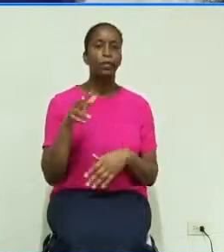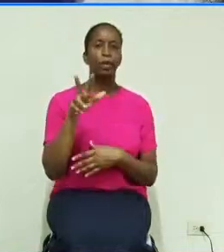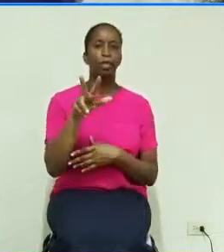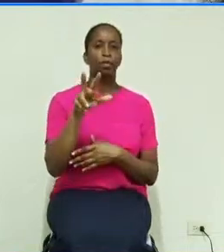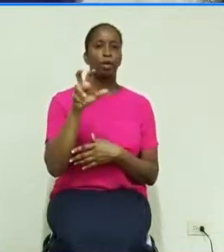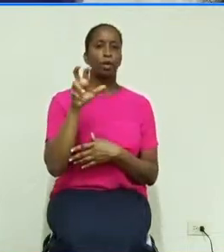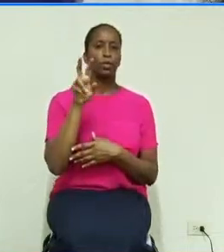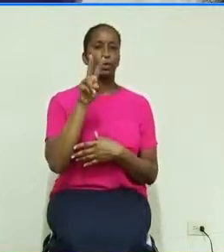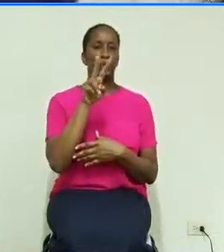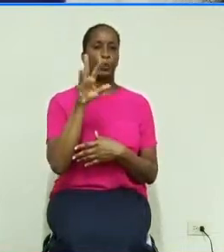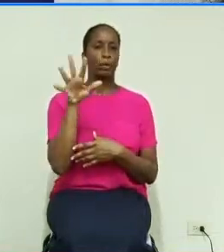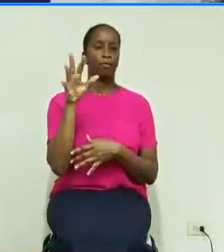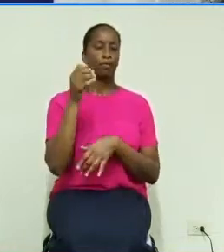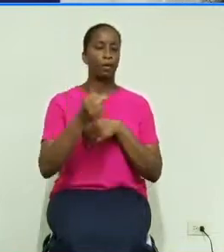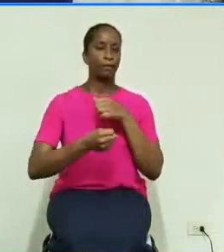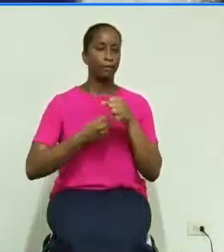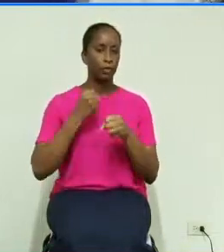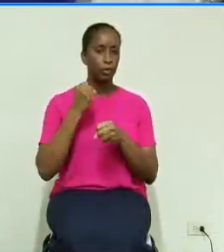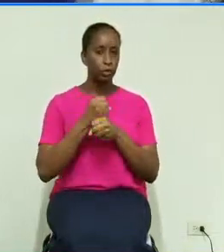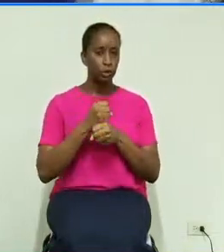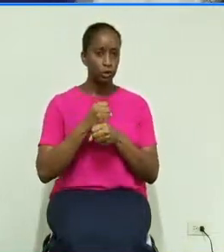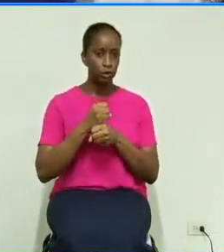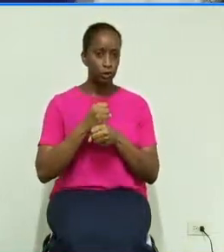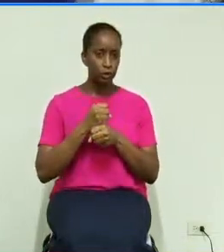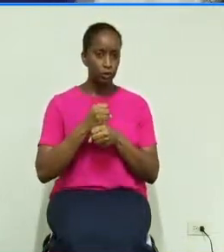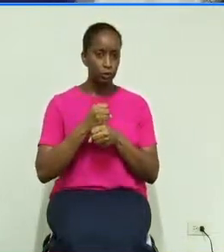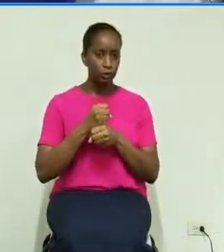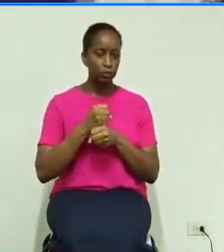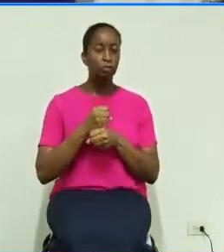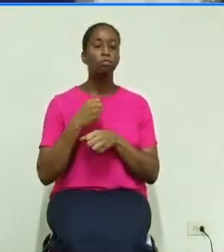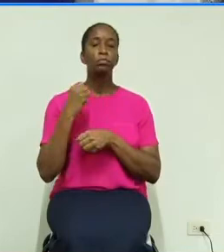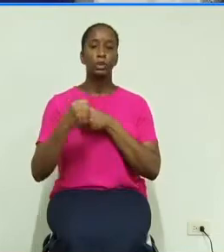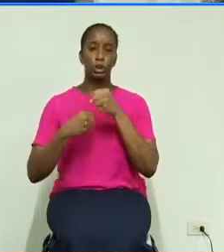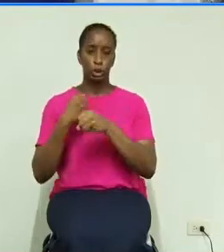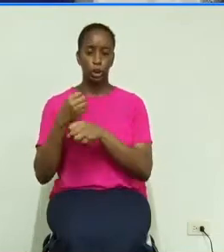in a major constitutional change in 1964,